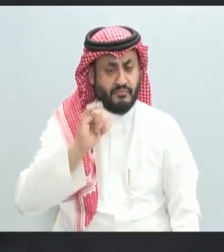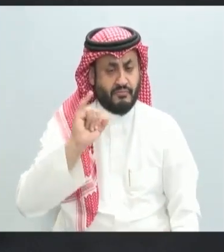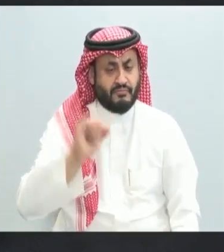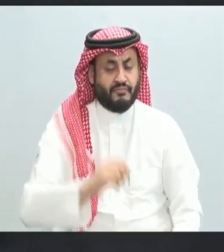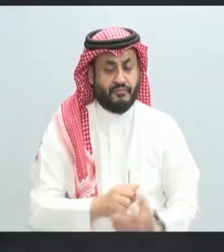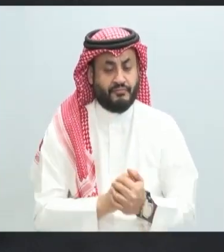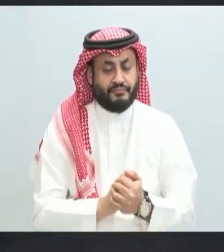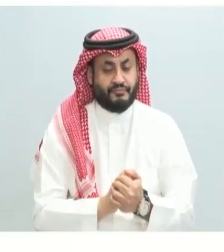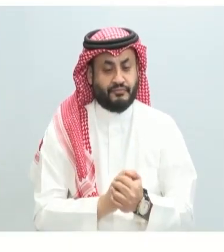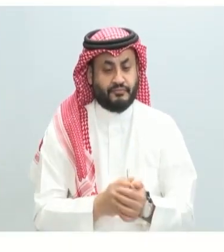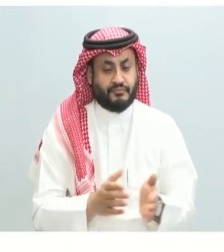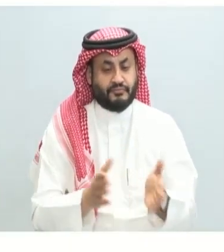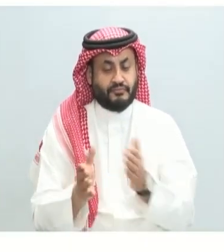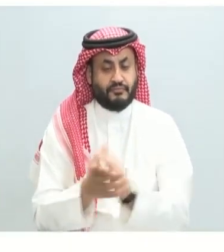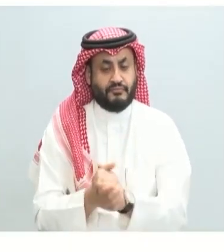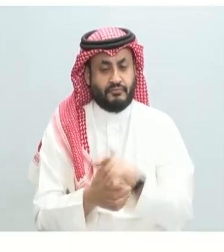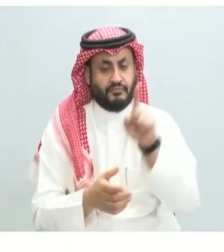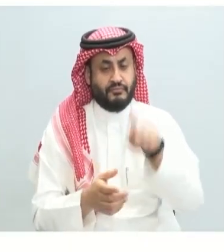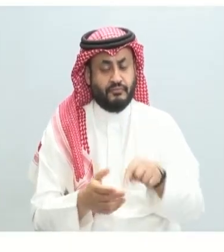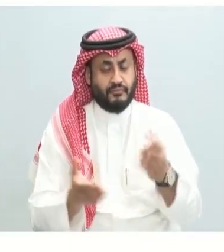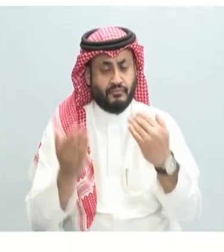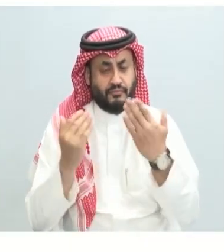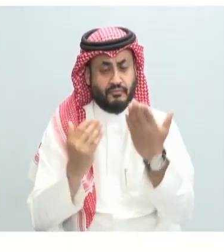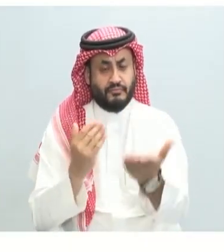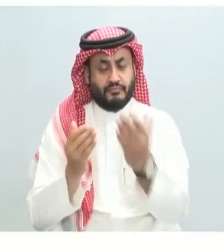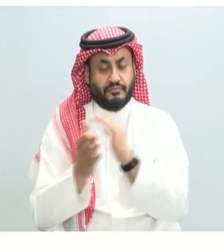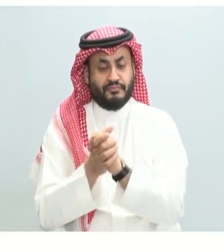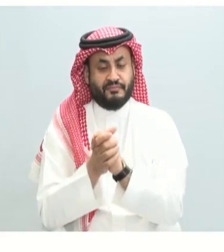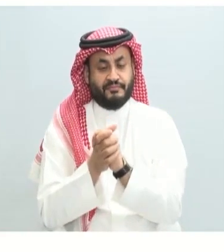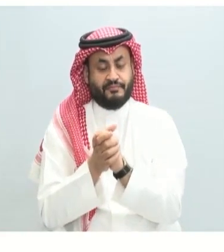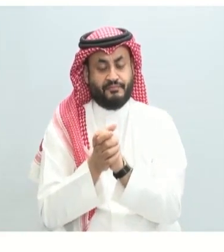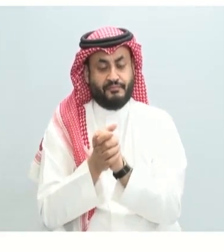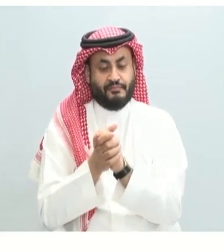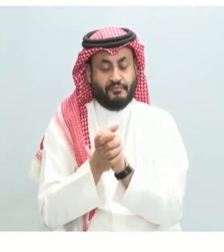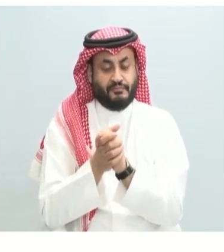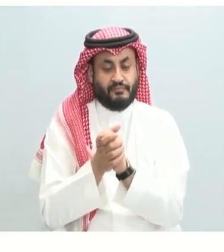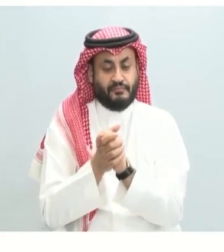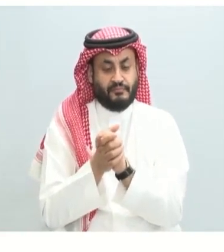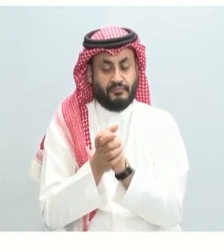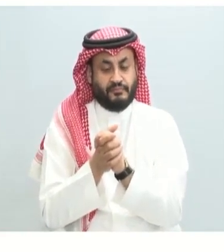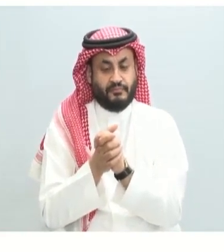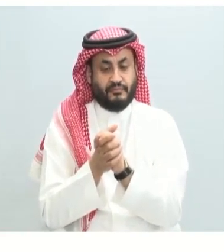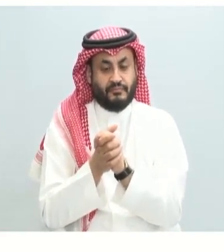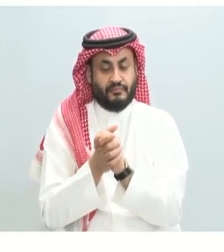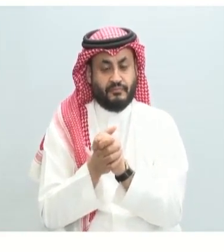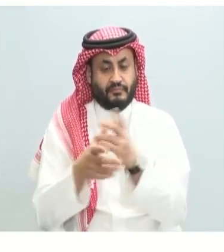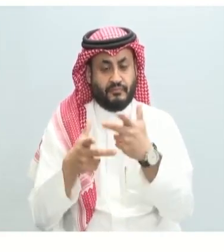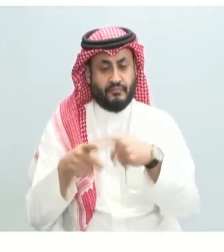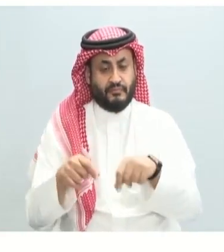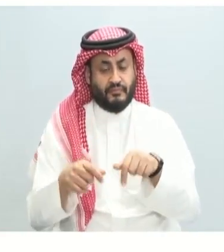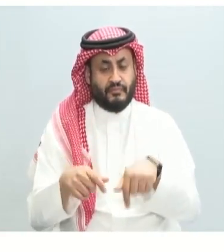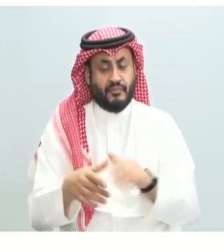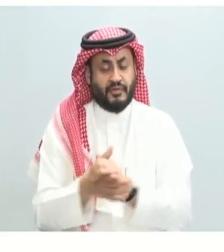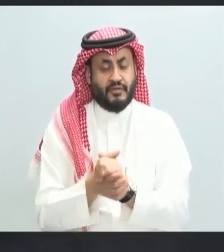borrow. Now, let's get to know our objectives in today's lesson. At the end of this lesson,